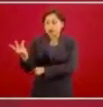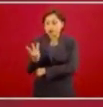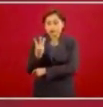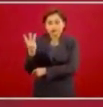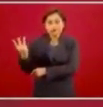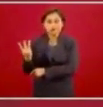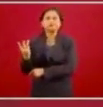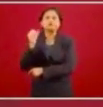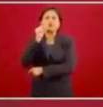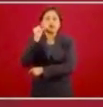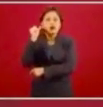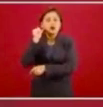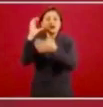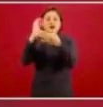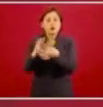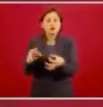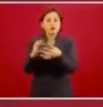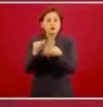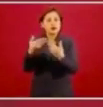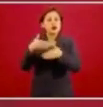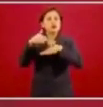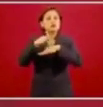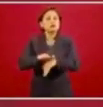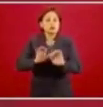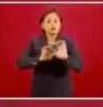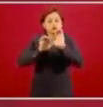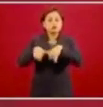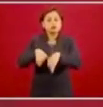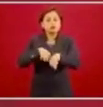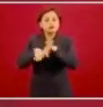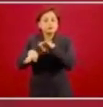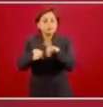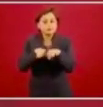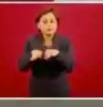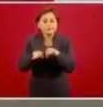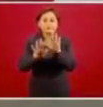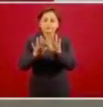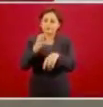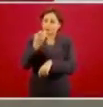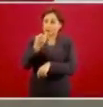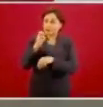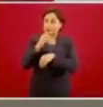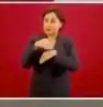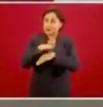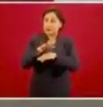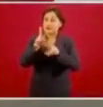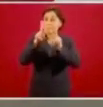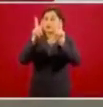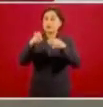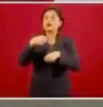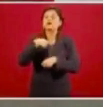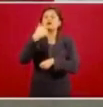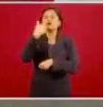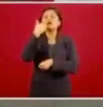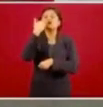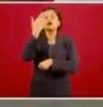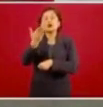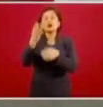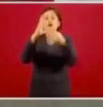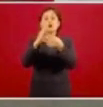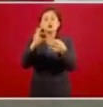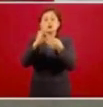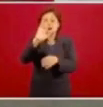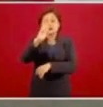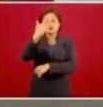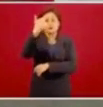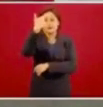doctors, together we were talking about this need we have for recruiting more